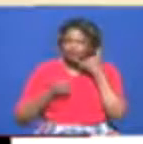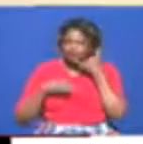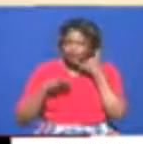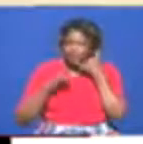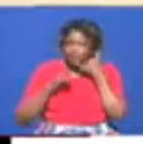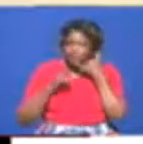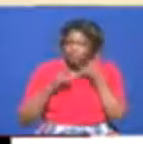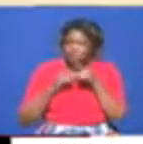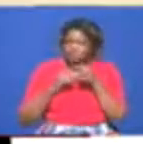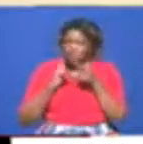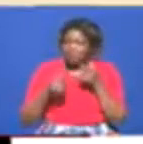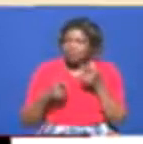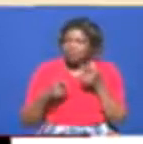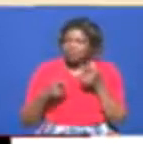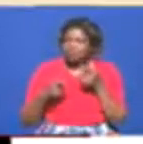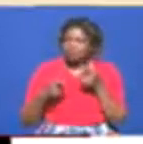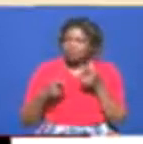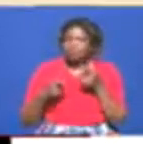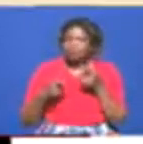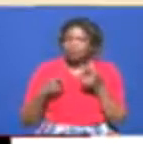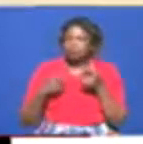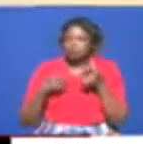unataka kunikosanisha na mume wangu.